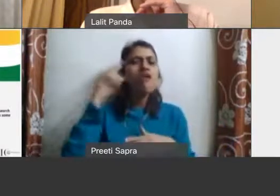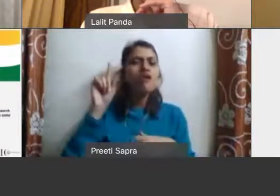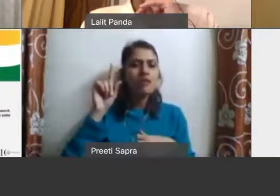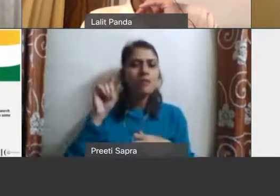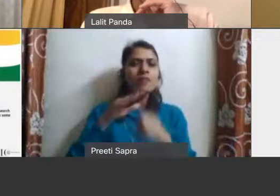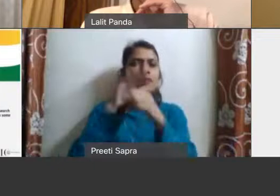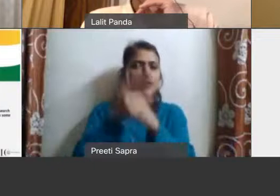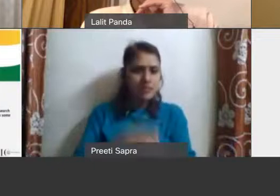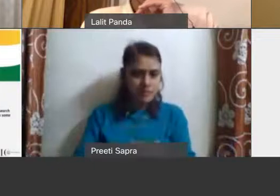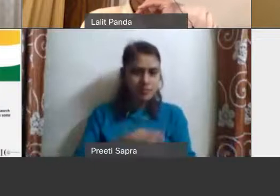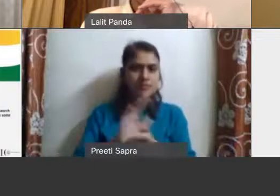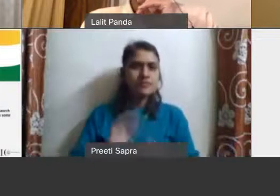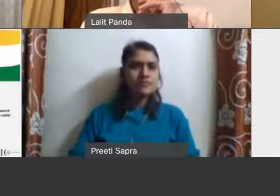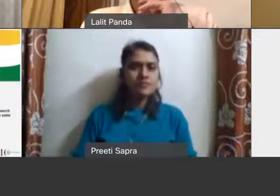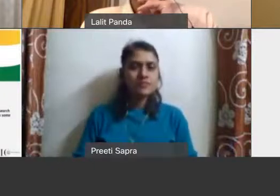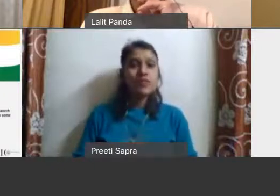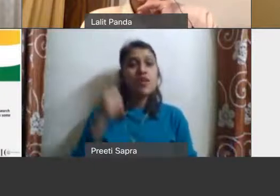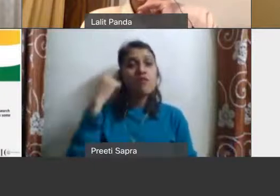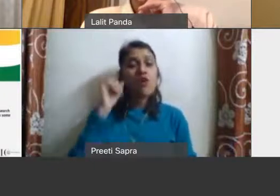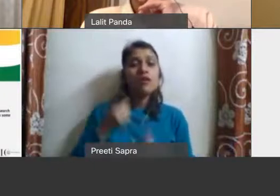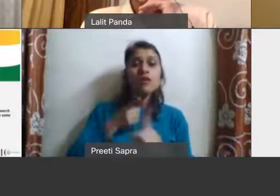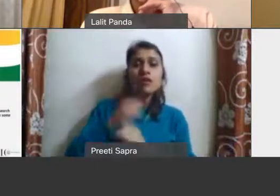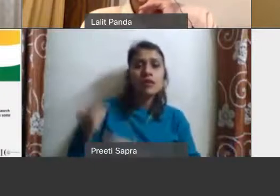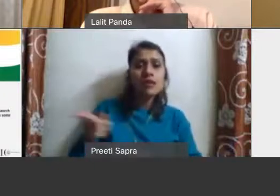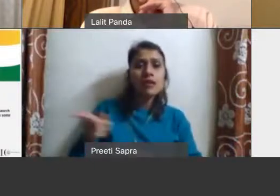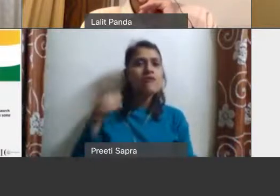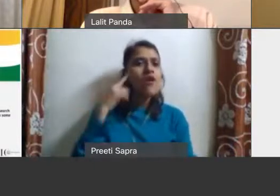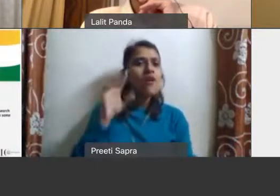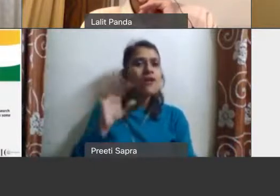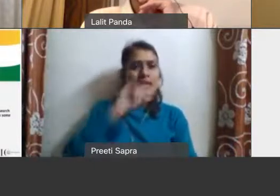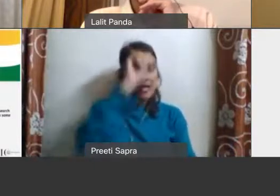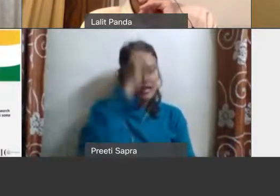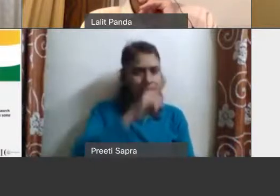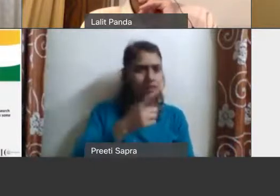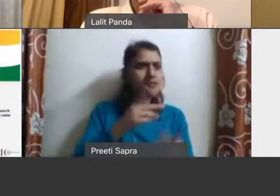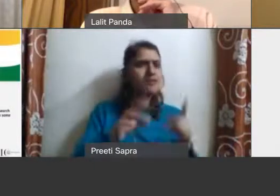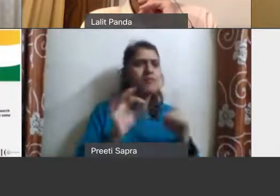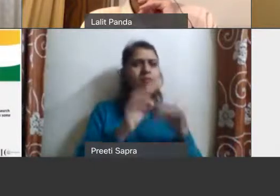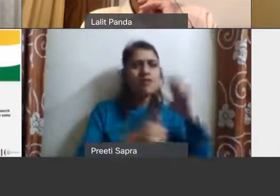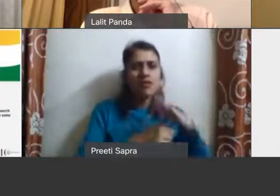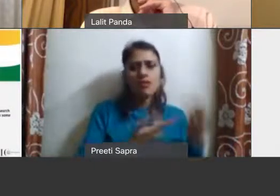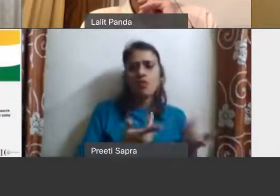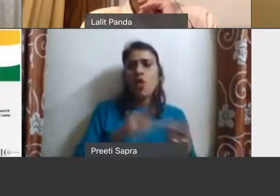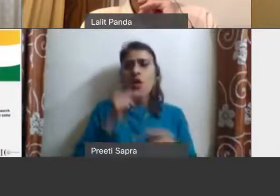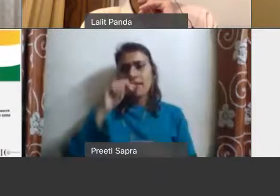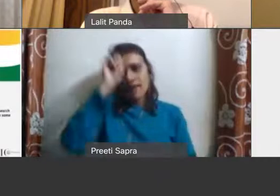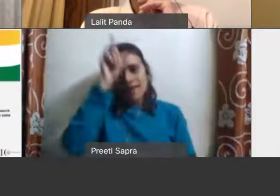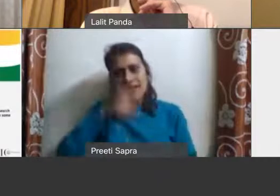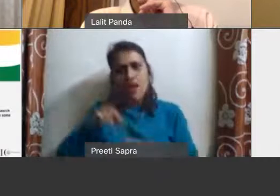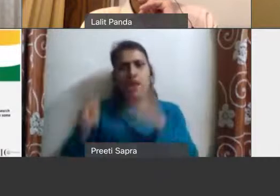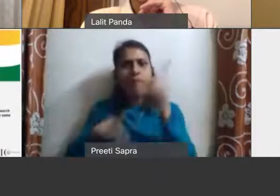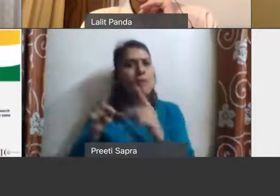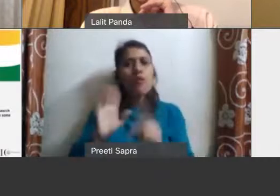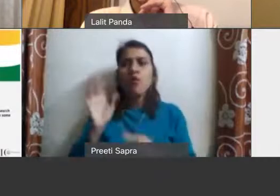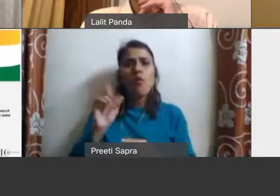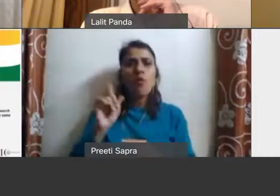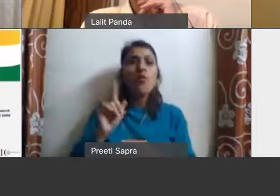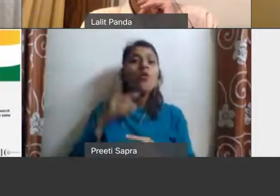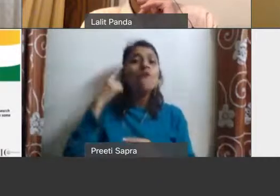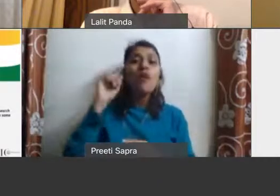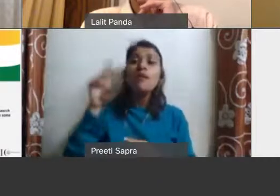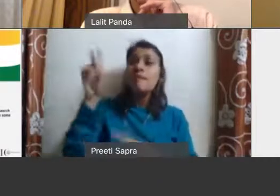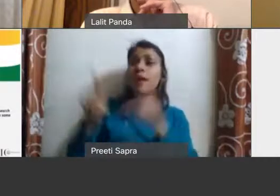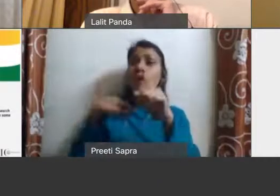not only against Indian residents or Indian citizens, but also incoming migrants. So